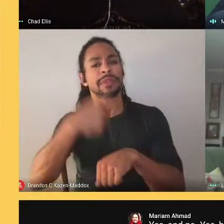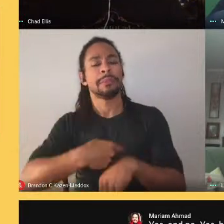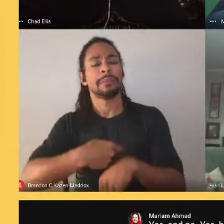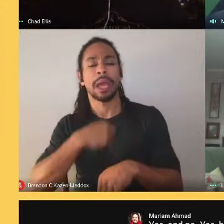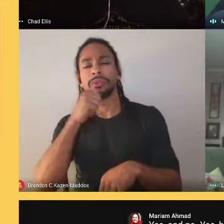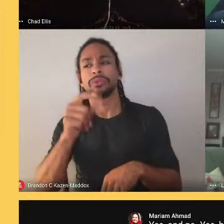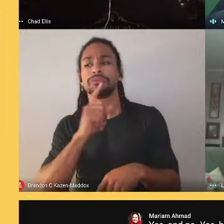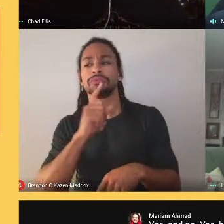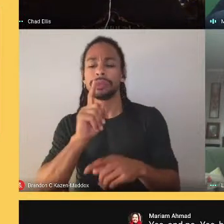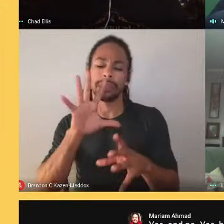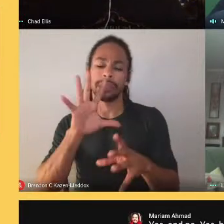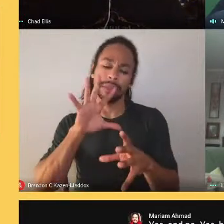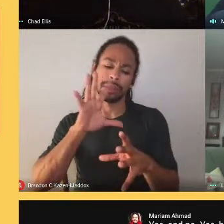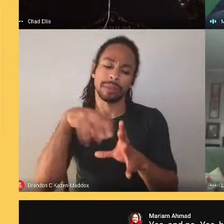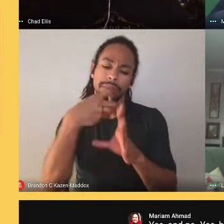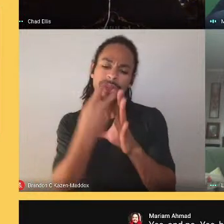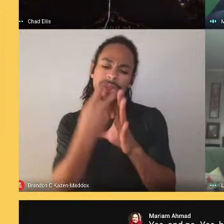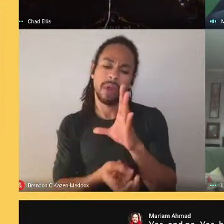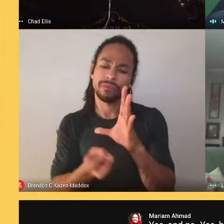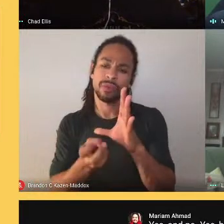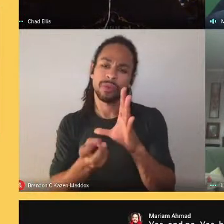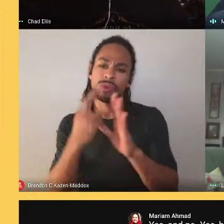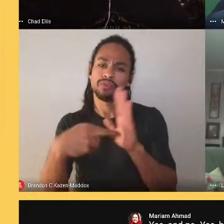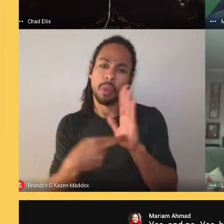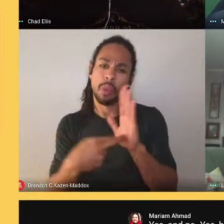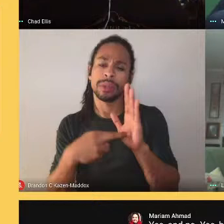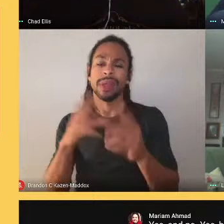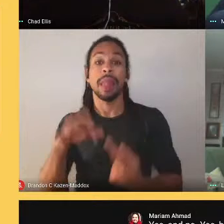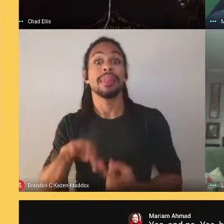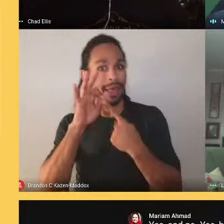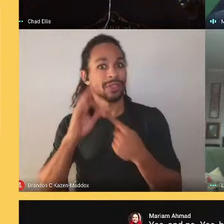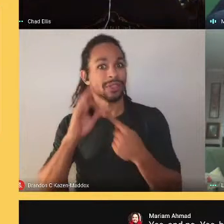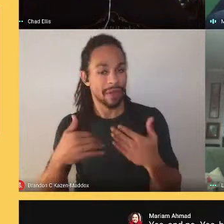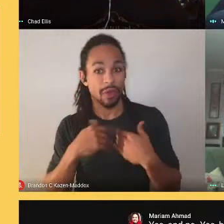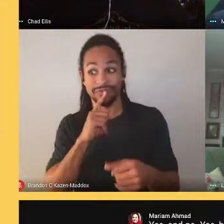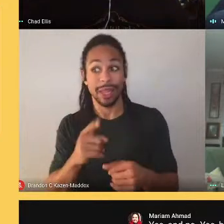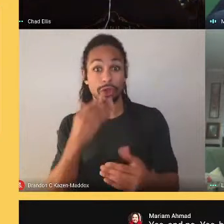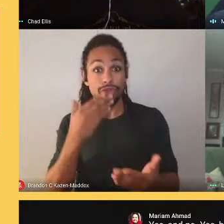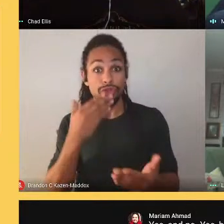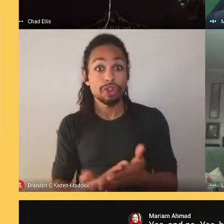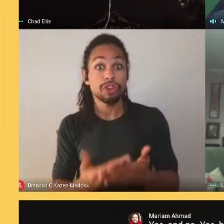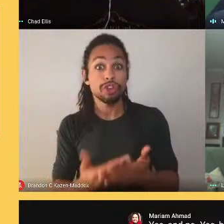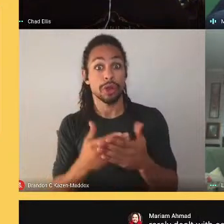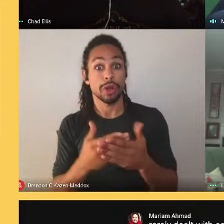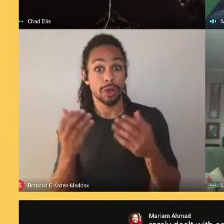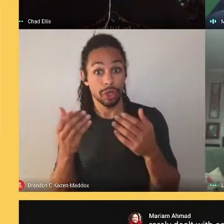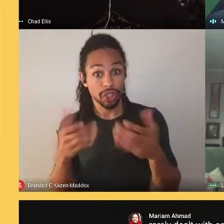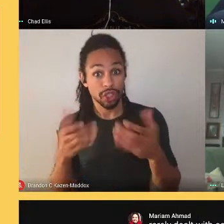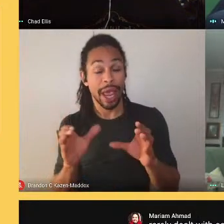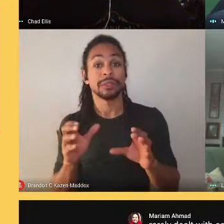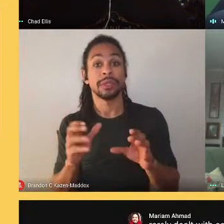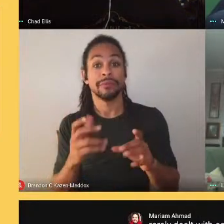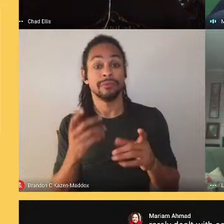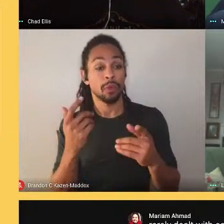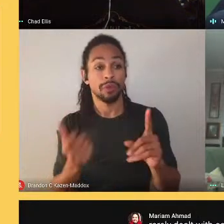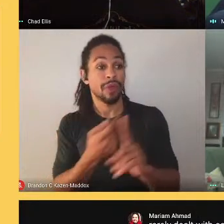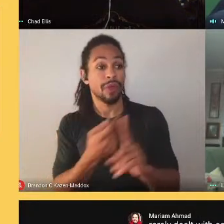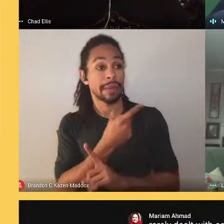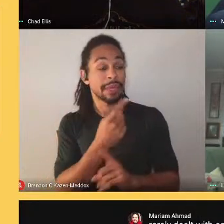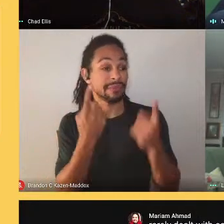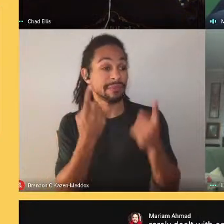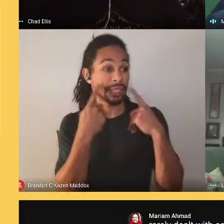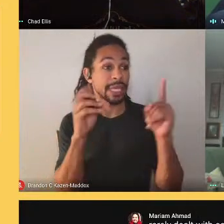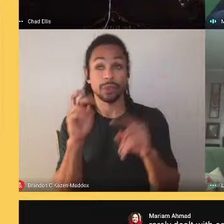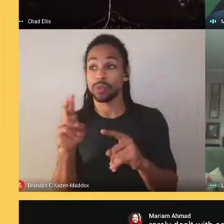a very good chance of randomness or success or failure. Sometimes I just let the player stalk me into whatever is